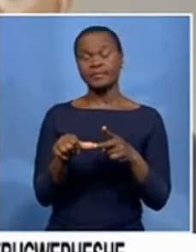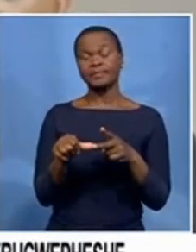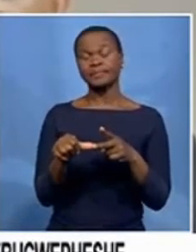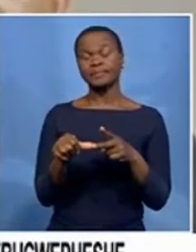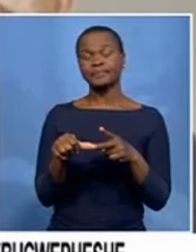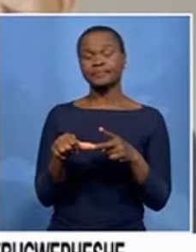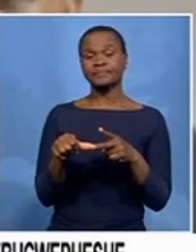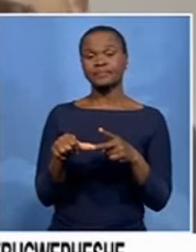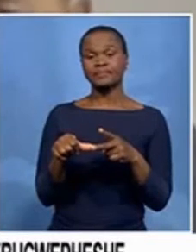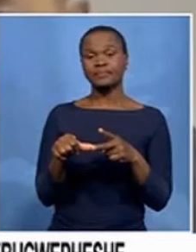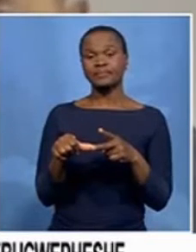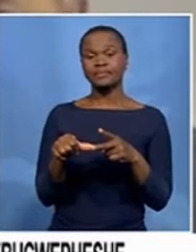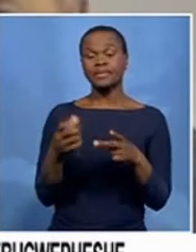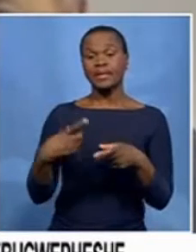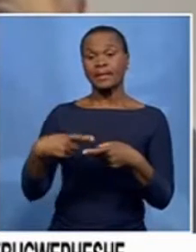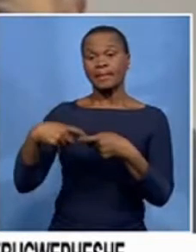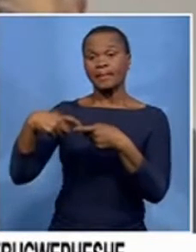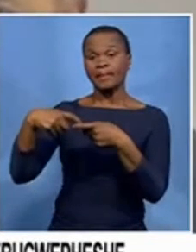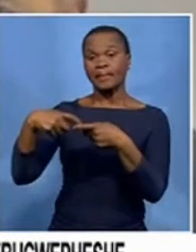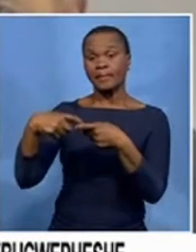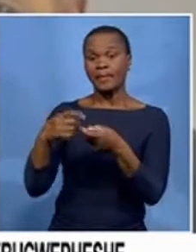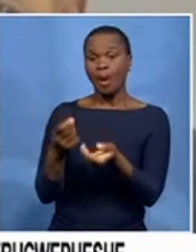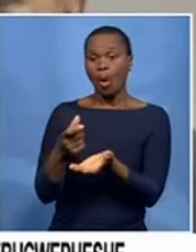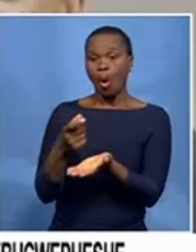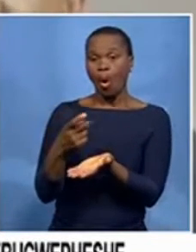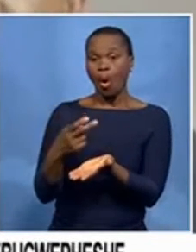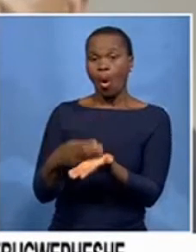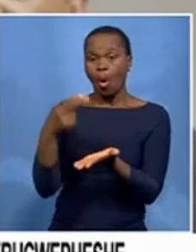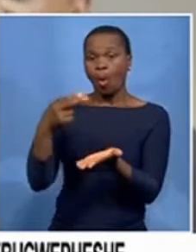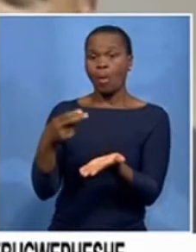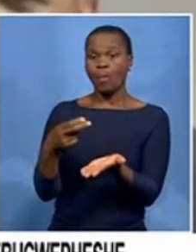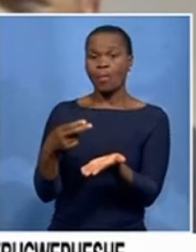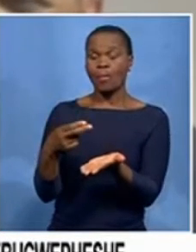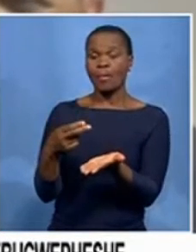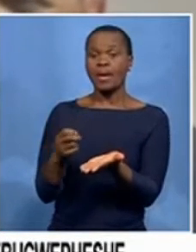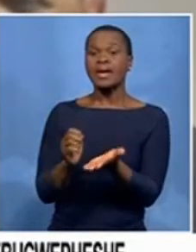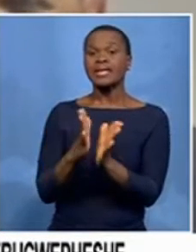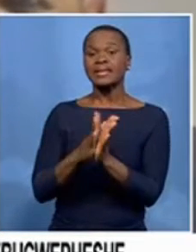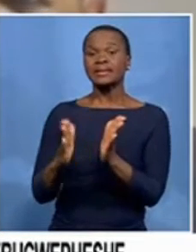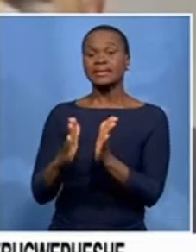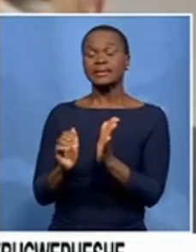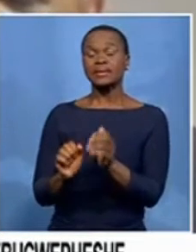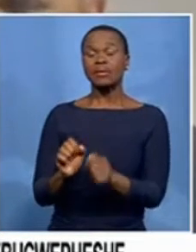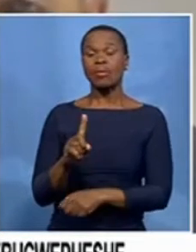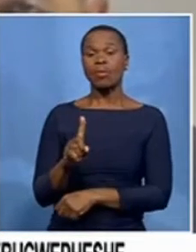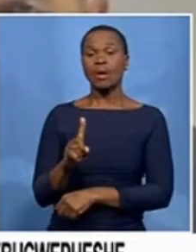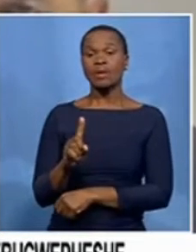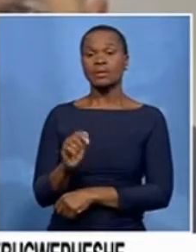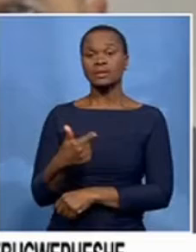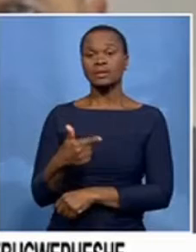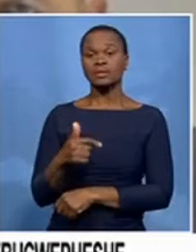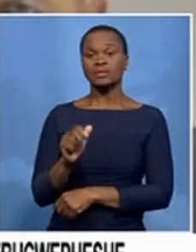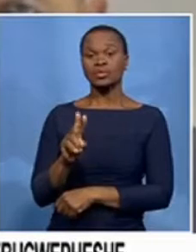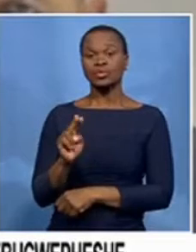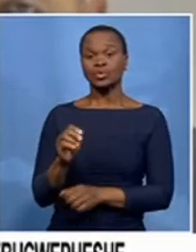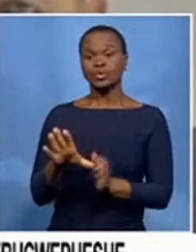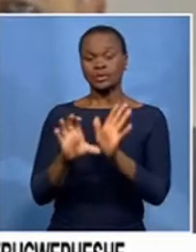a suspension order in terms of section 172 of the Constitution.